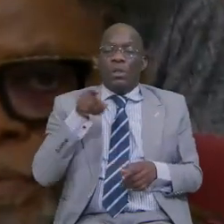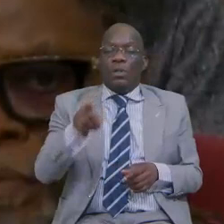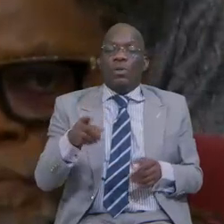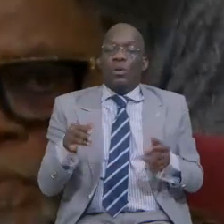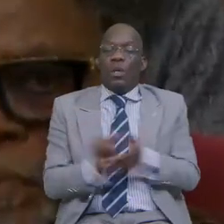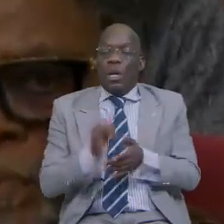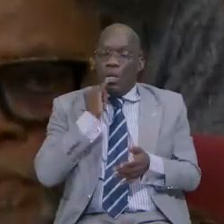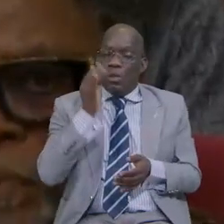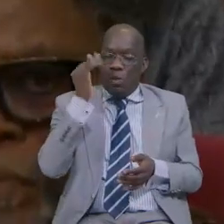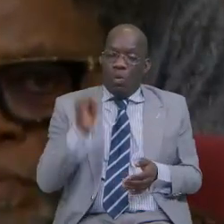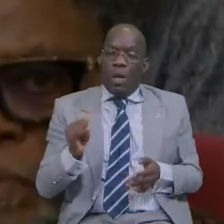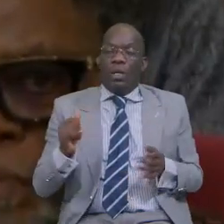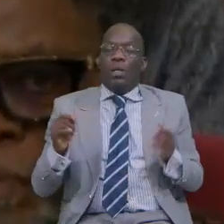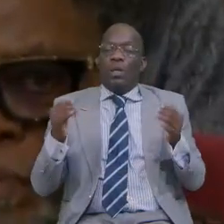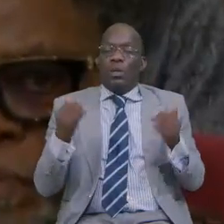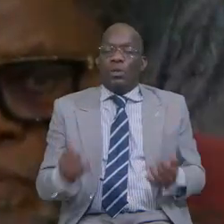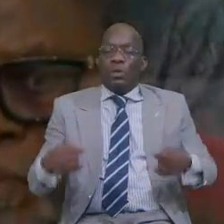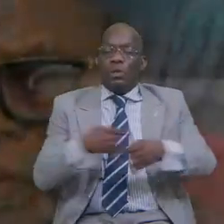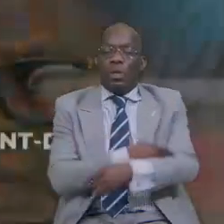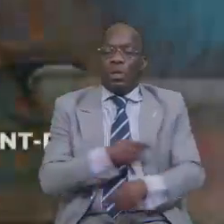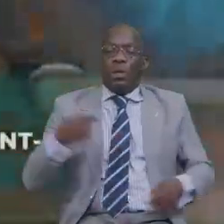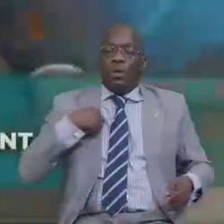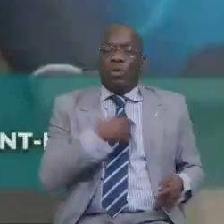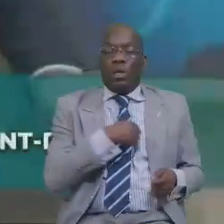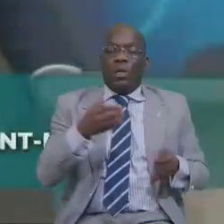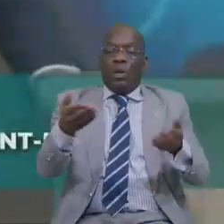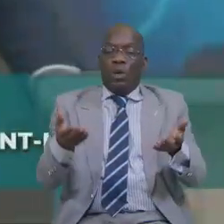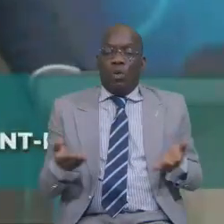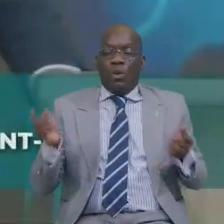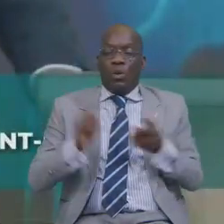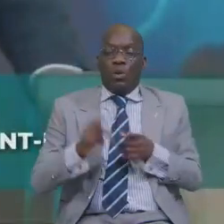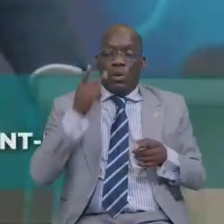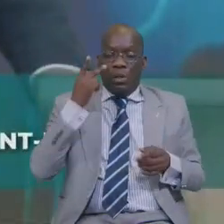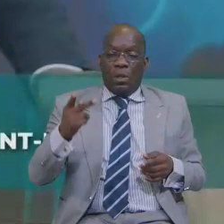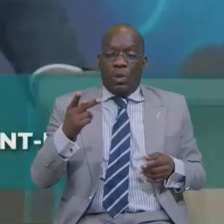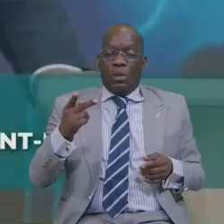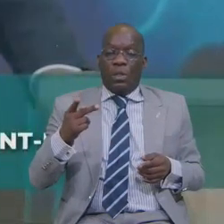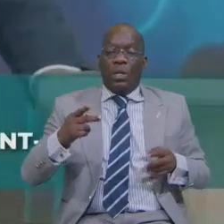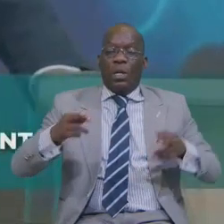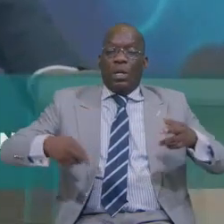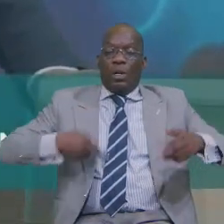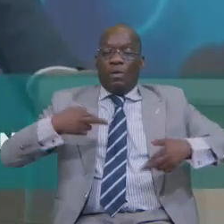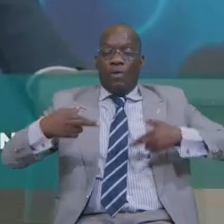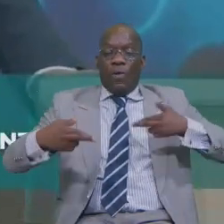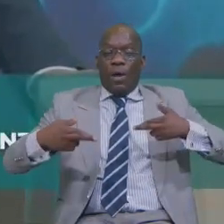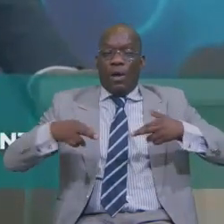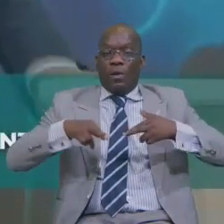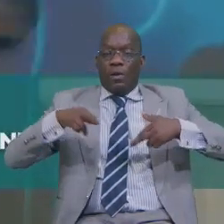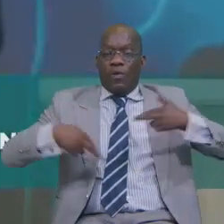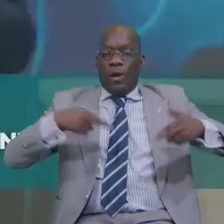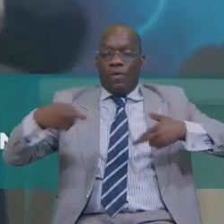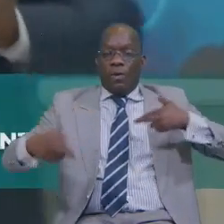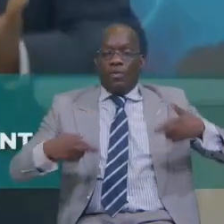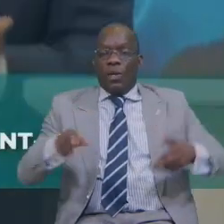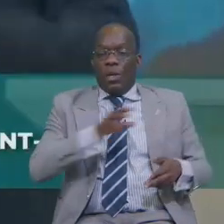message, reviving Christ's timeless ministry in the present day minister. Here